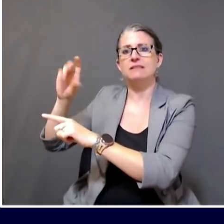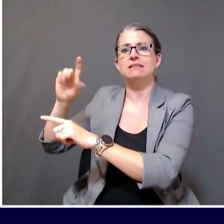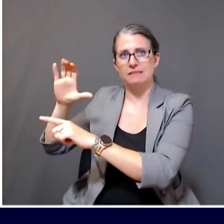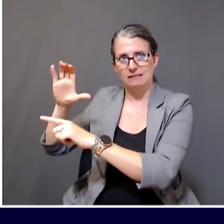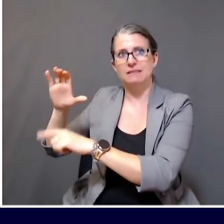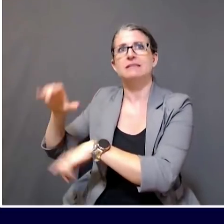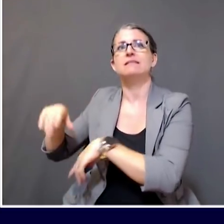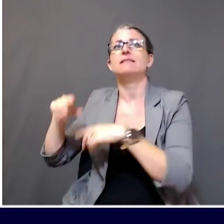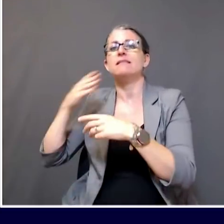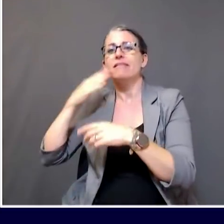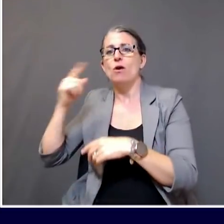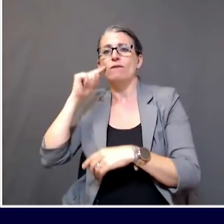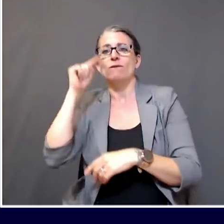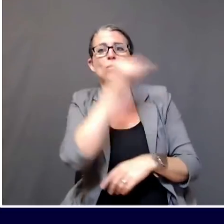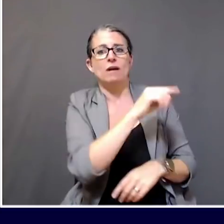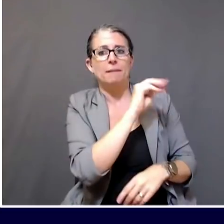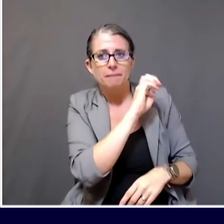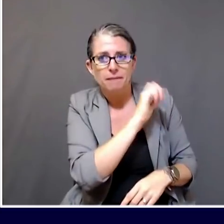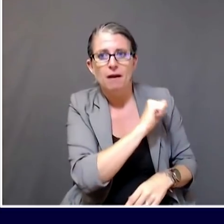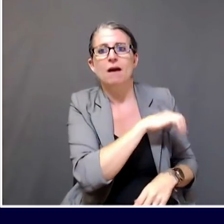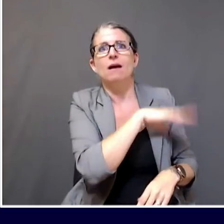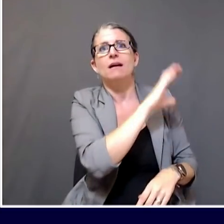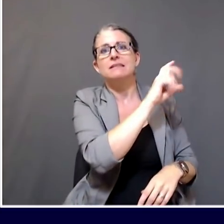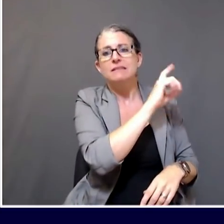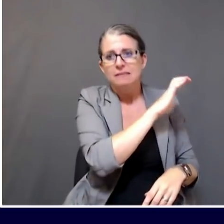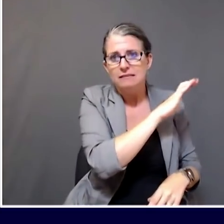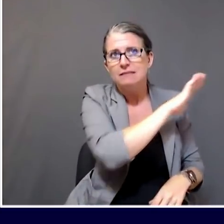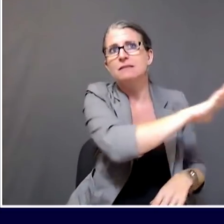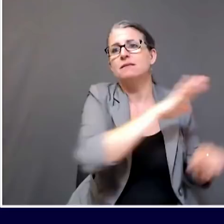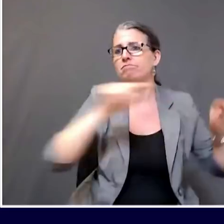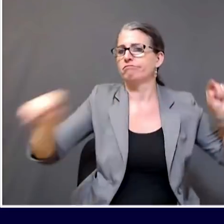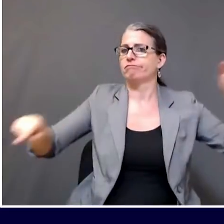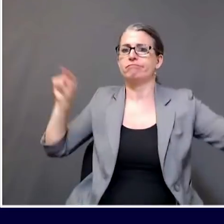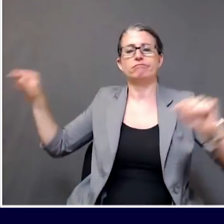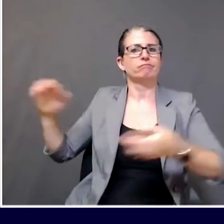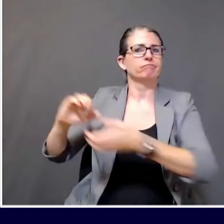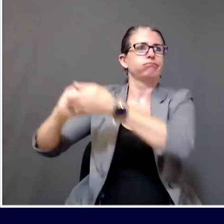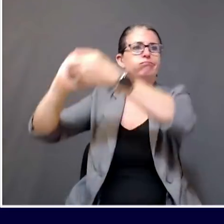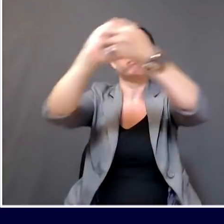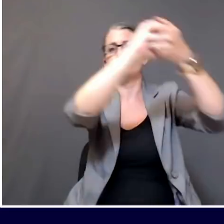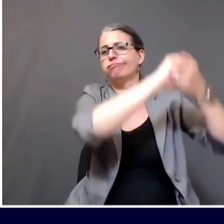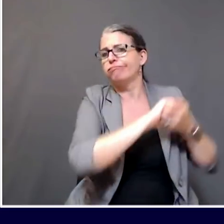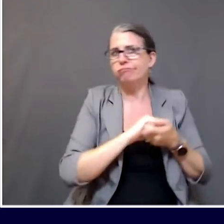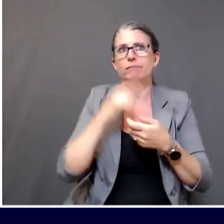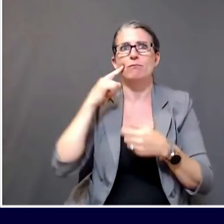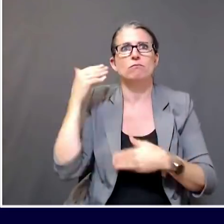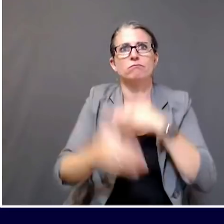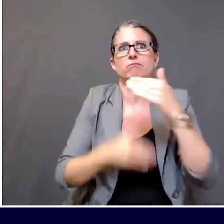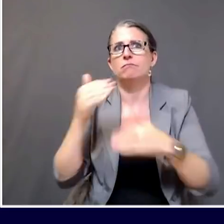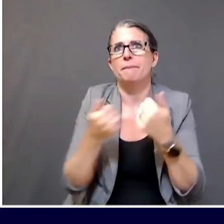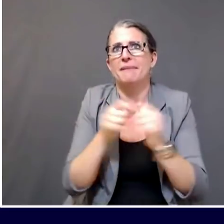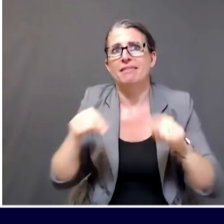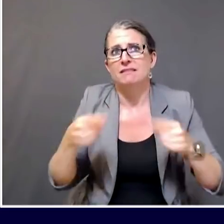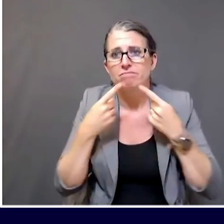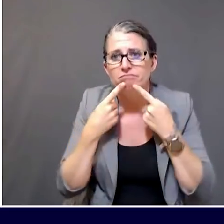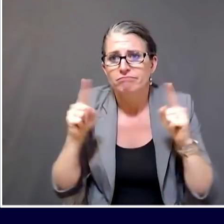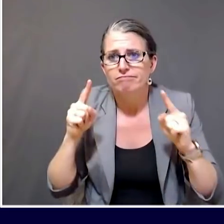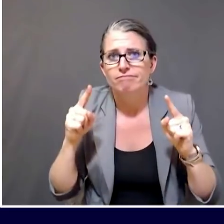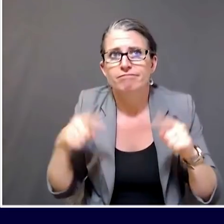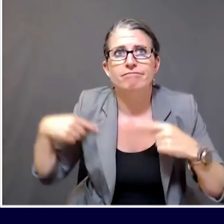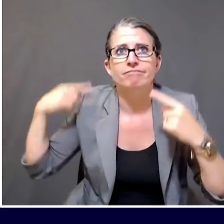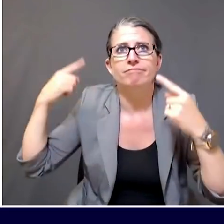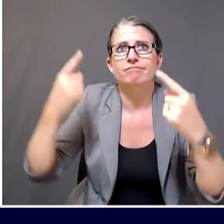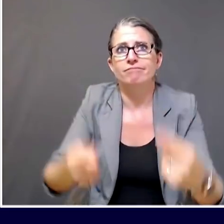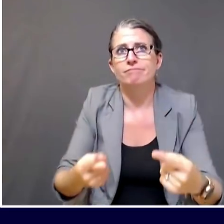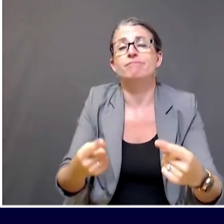for their hard work in standing up the municipal program and these other swap and send sites, and the rural grant funding, which will go a long